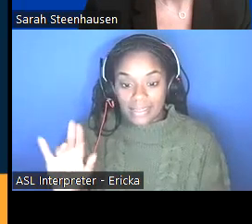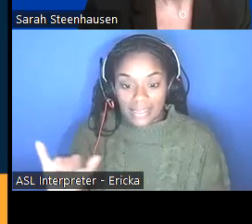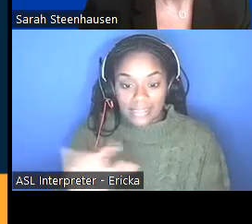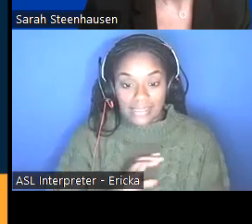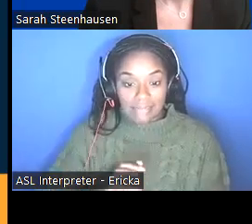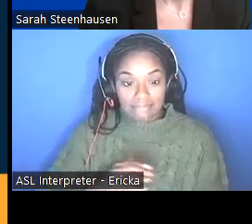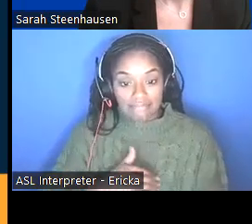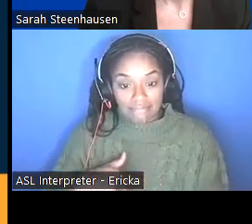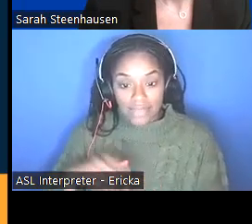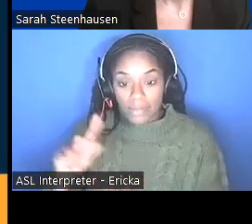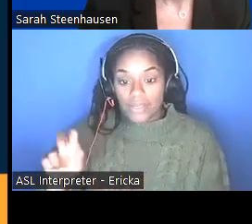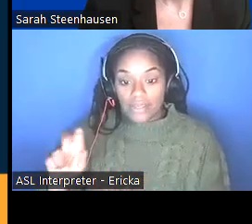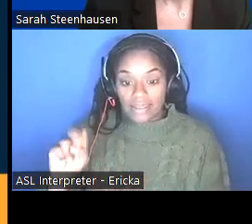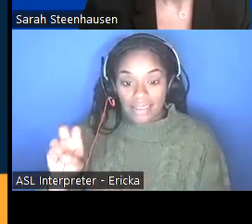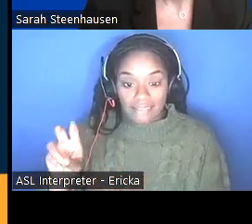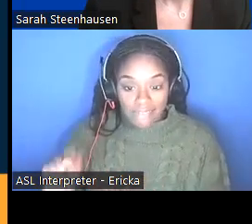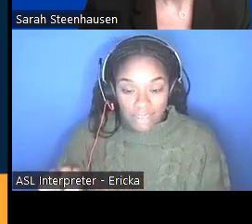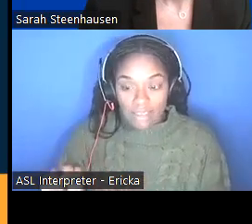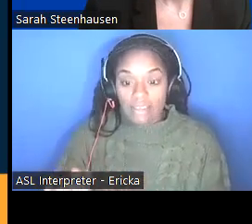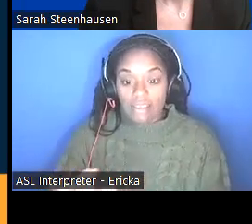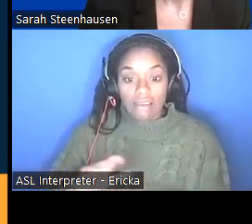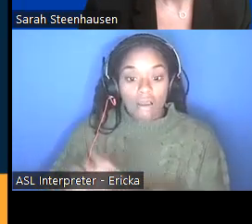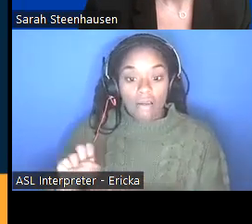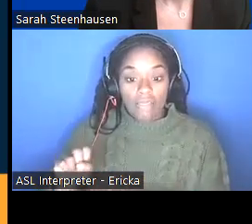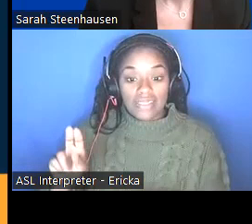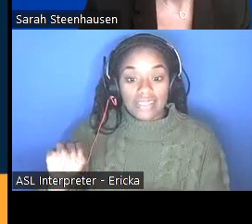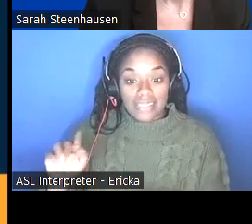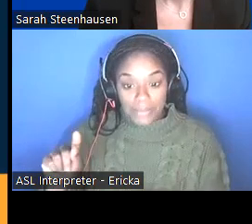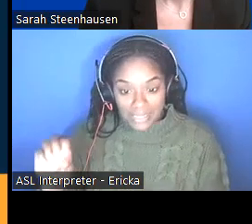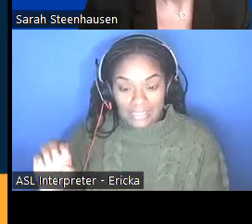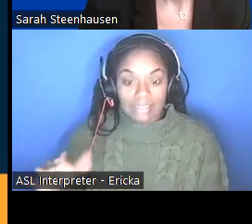Kevin, absolutely. On the substance side, the process side,